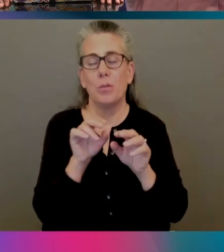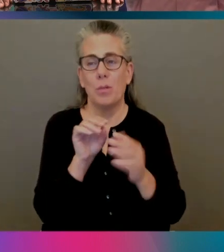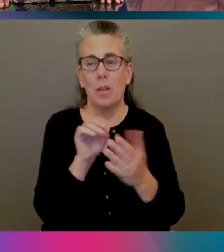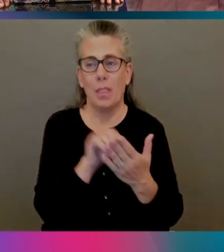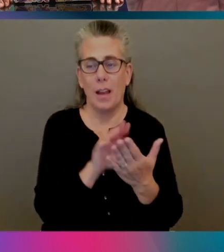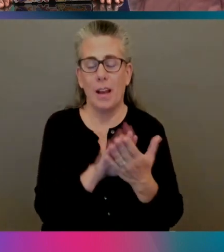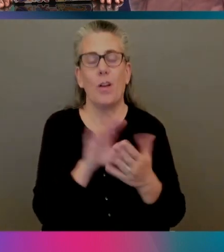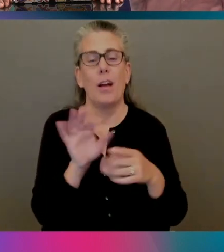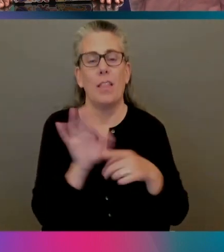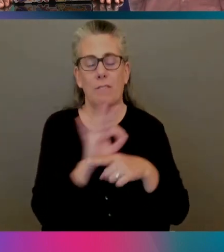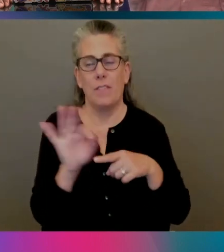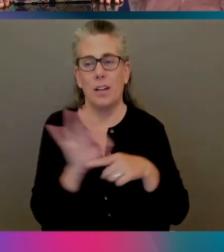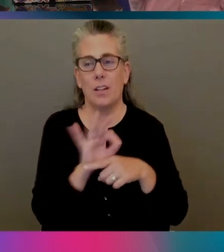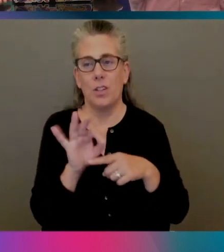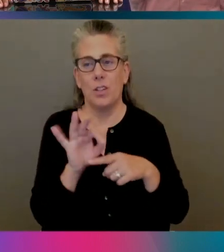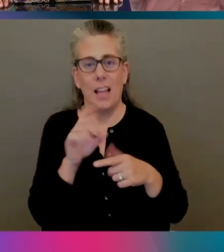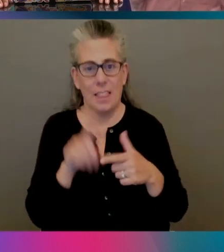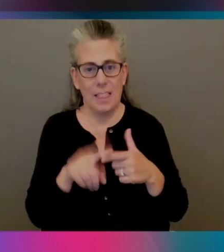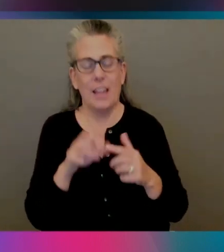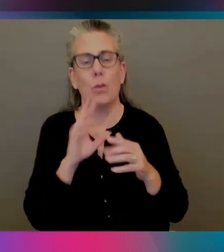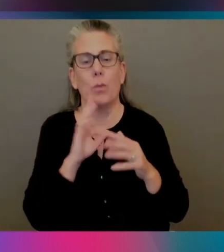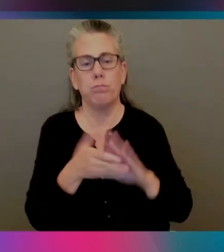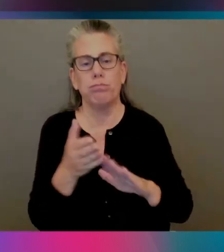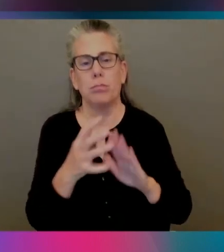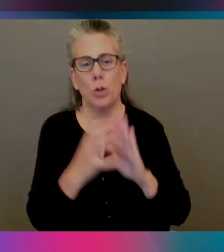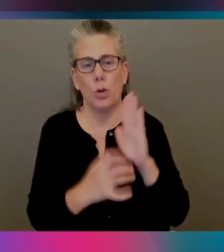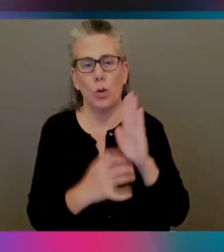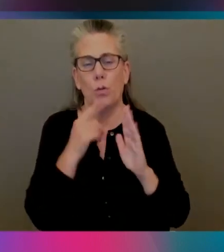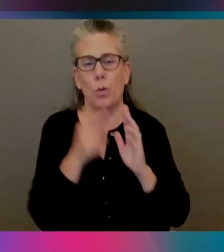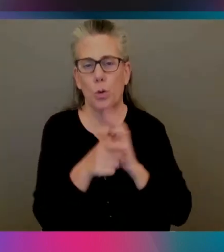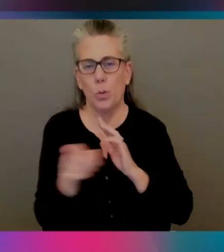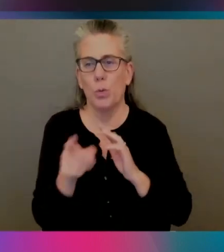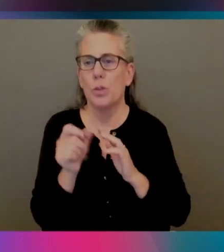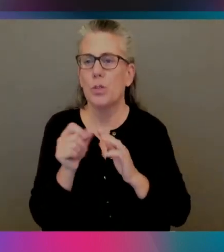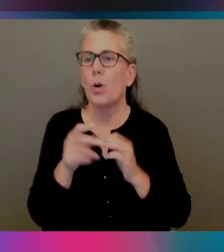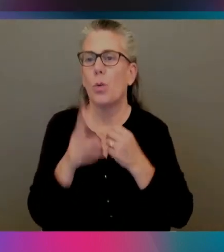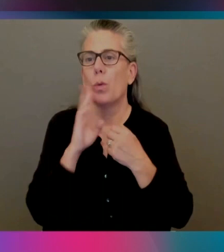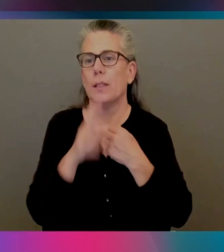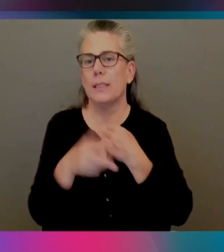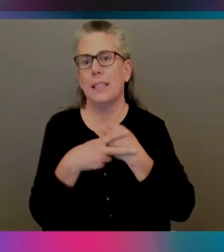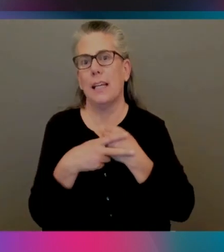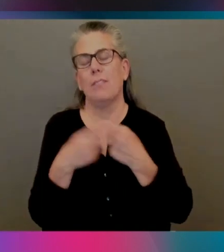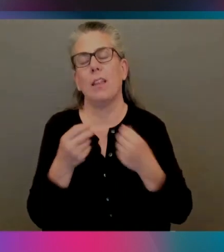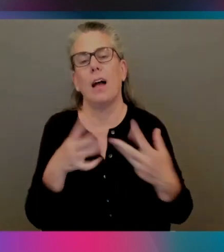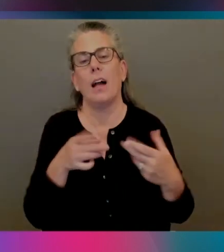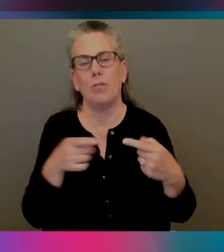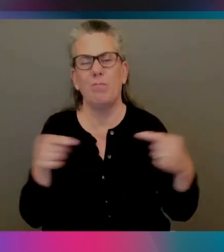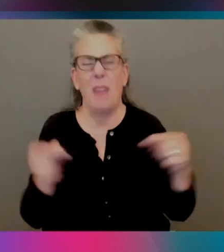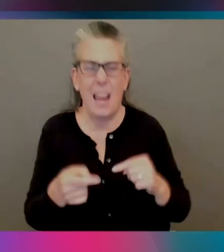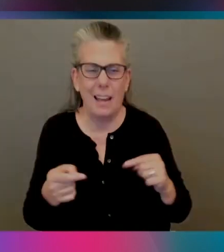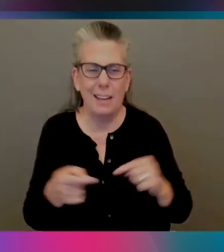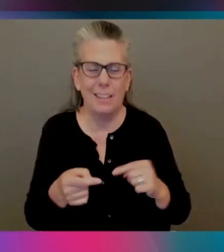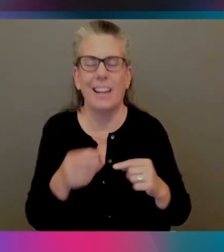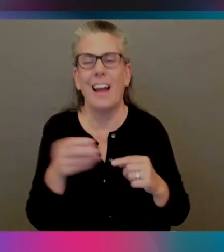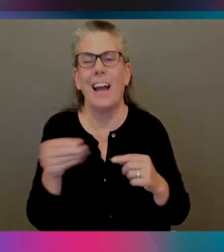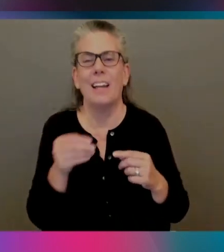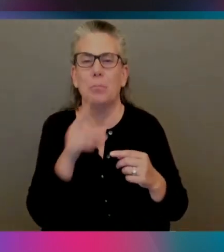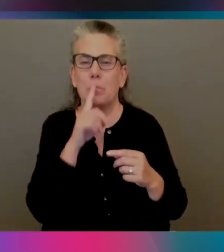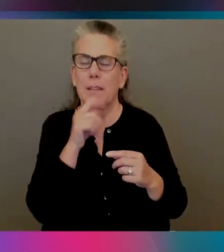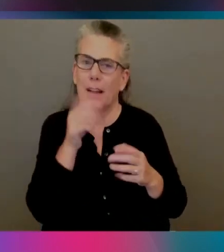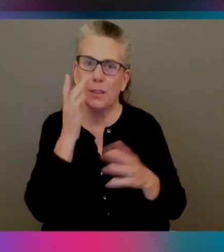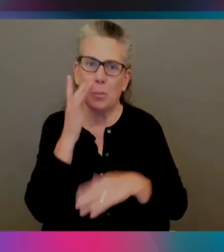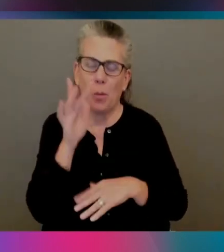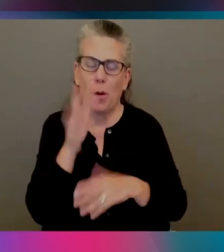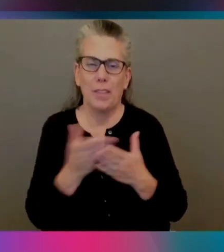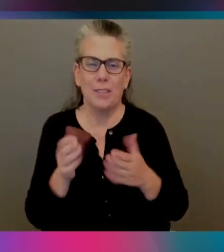the unit test code for you. That is awesome. So that is going to save developers a lot of pain, and it's not the most fun thing to do. It's Super